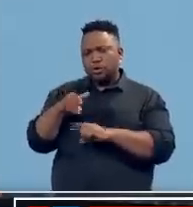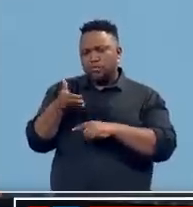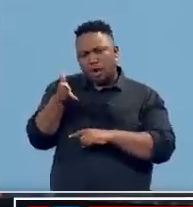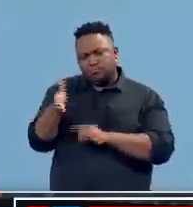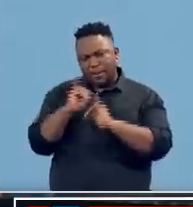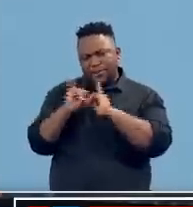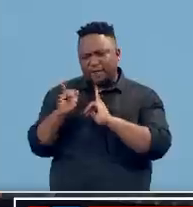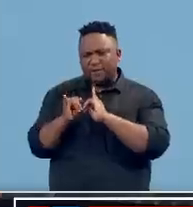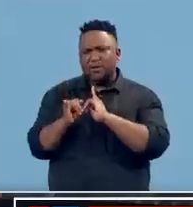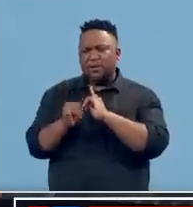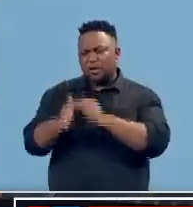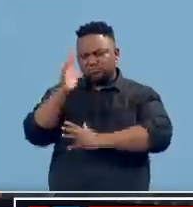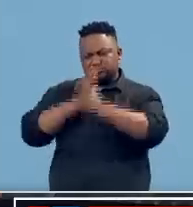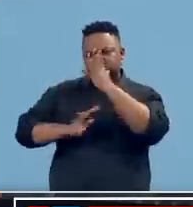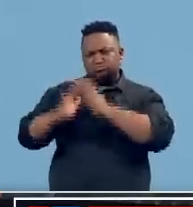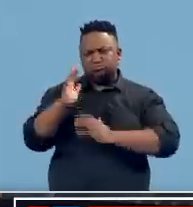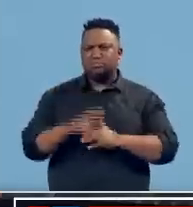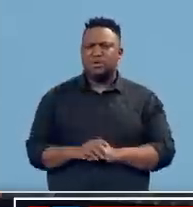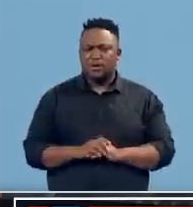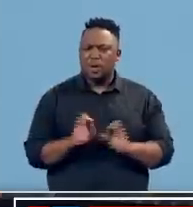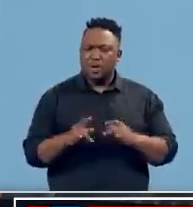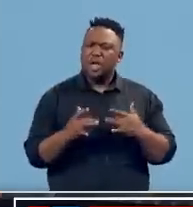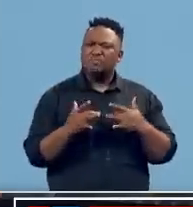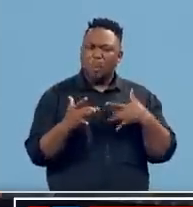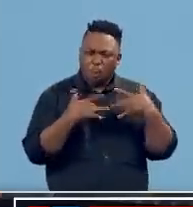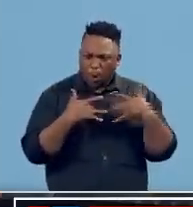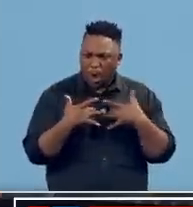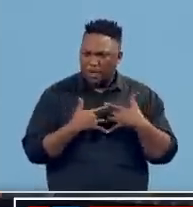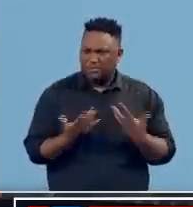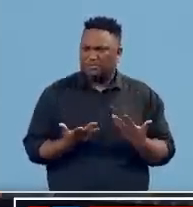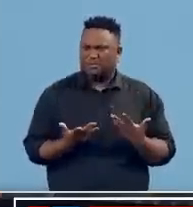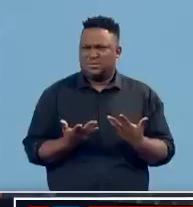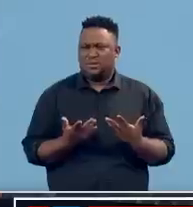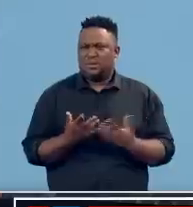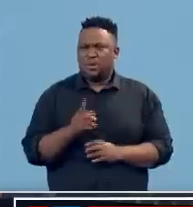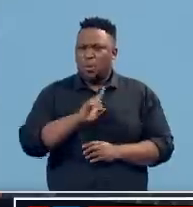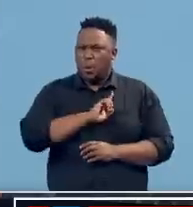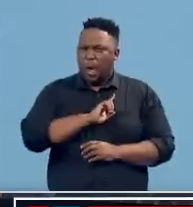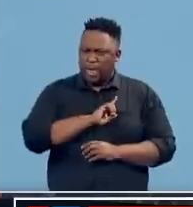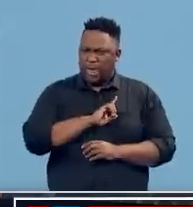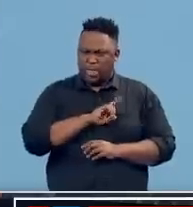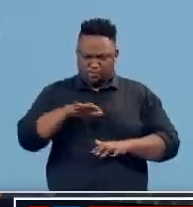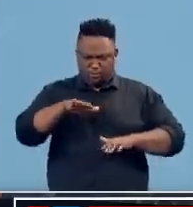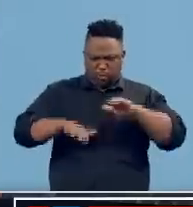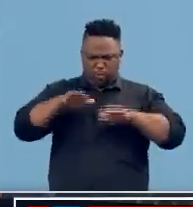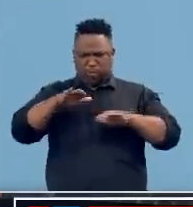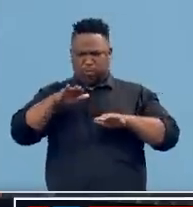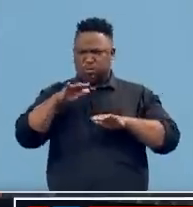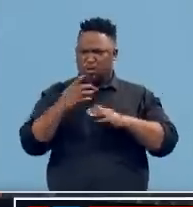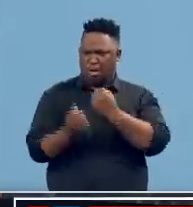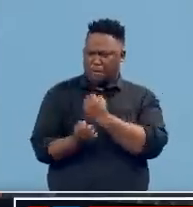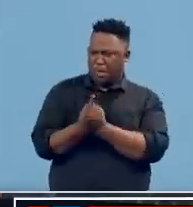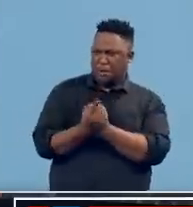so much for your time, Prof. We do appreciate it. Very worrying. The cause for this 4.4 magnitude